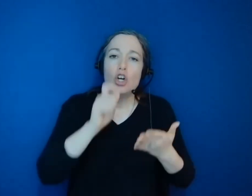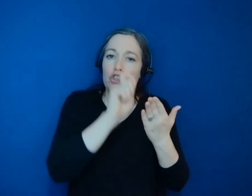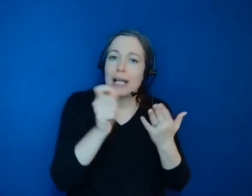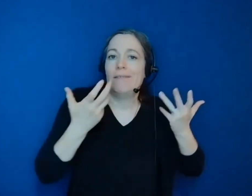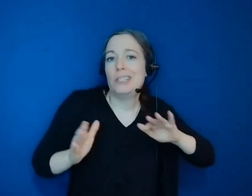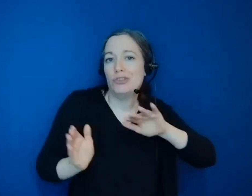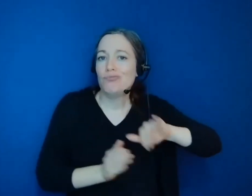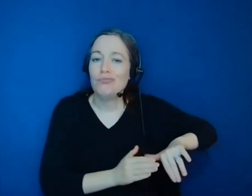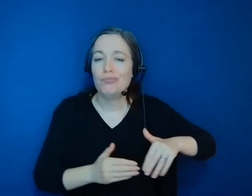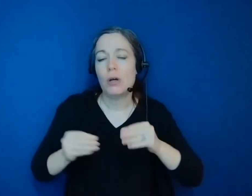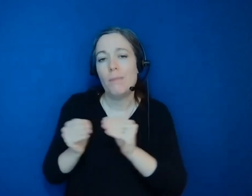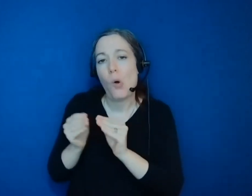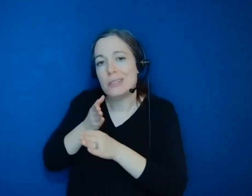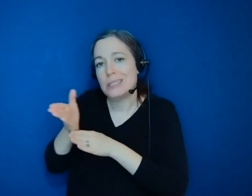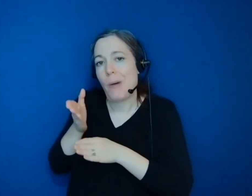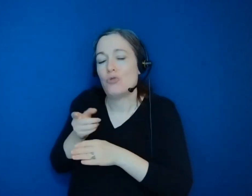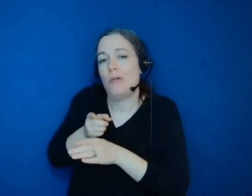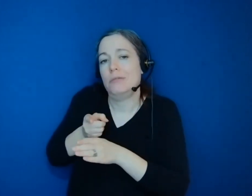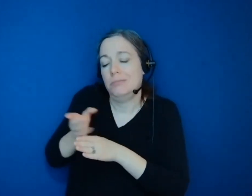get more into specialized classes now.